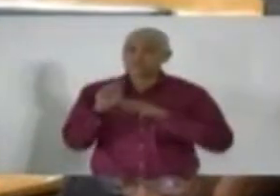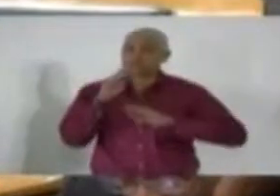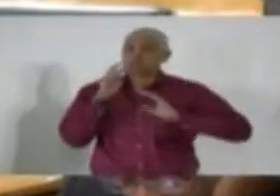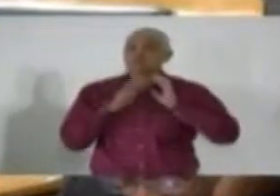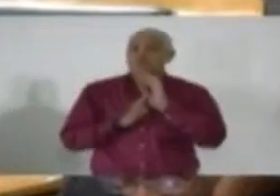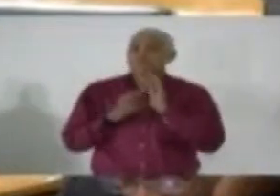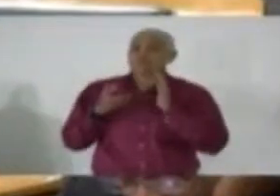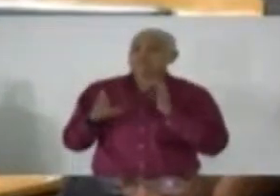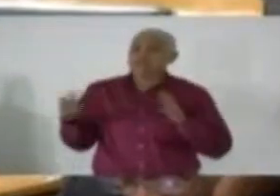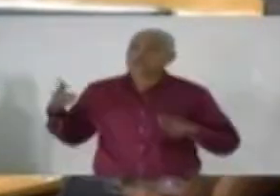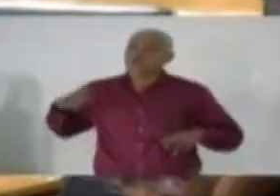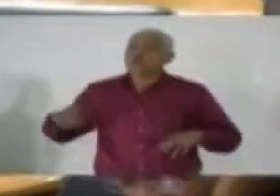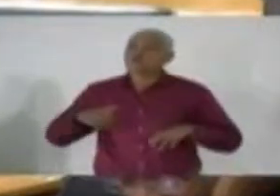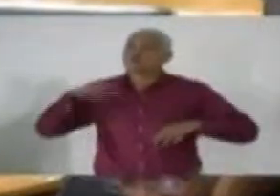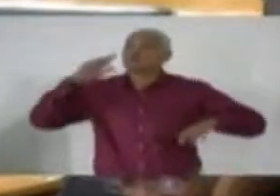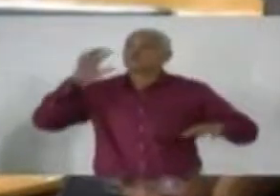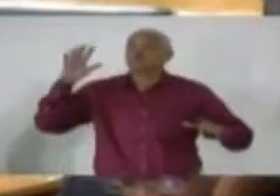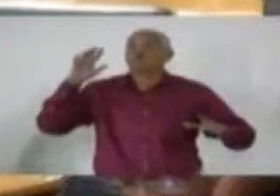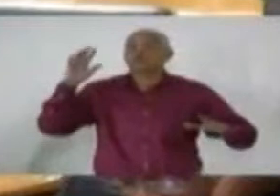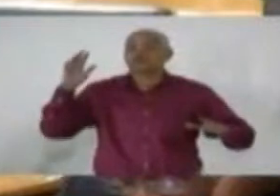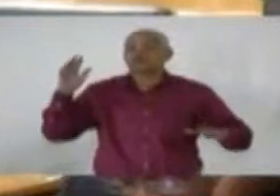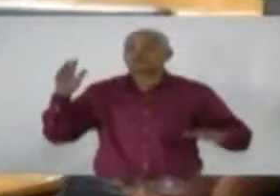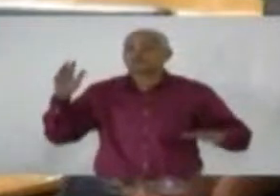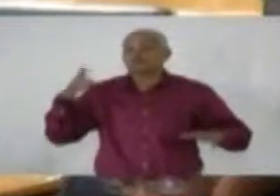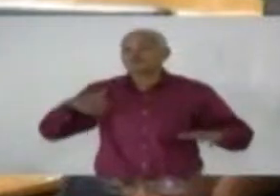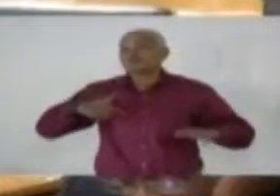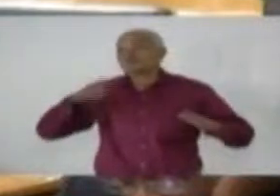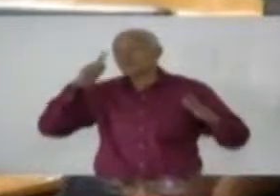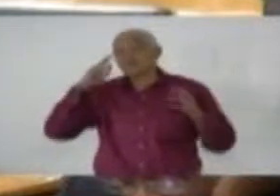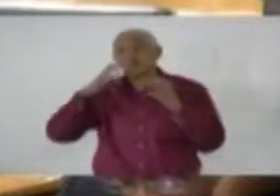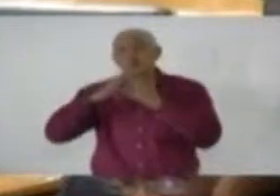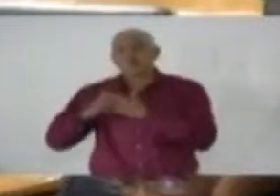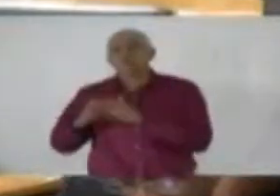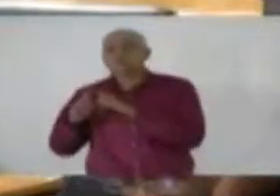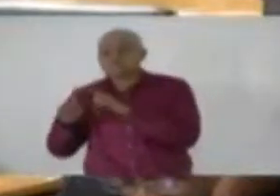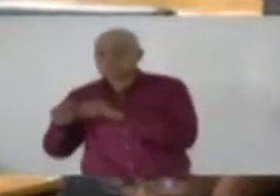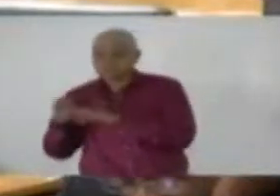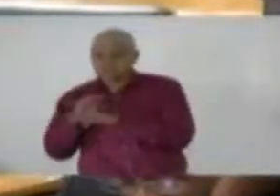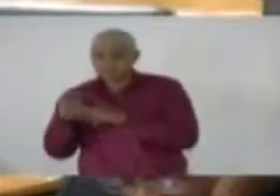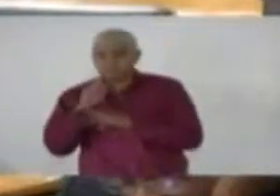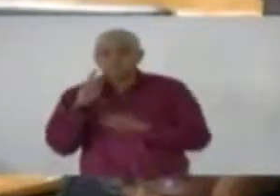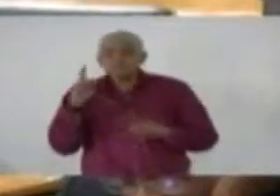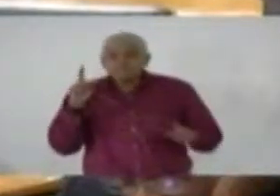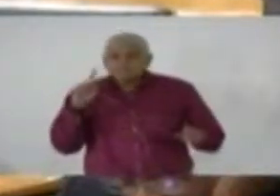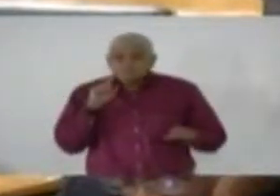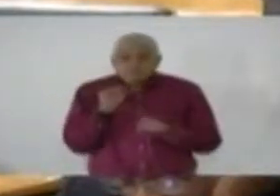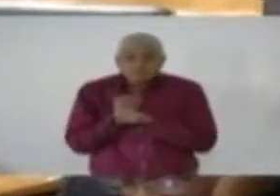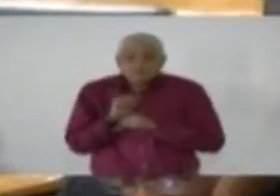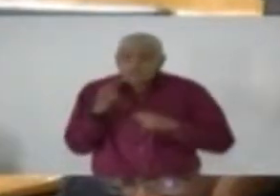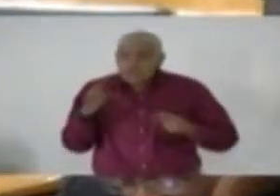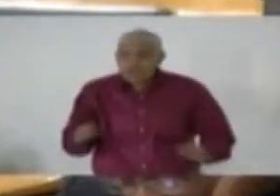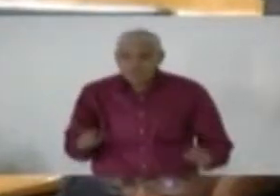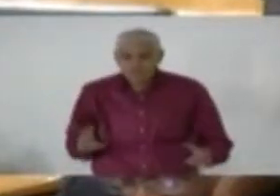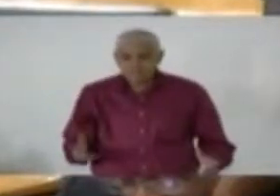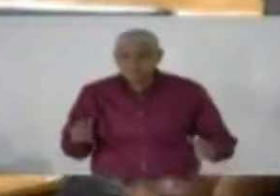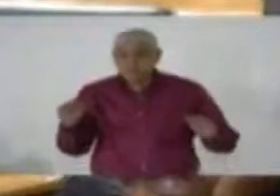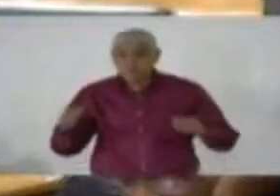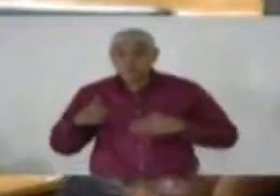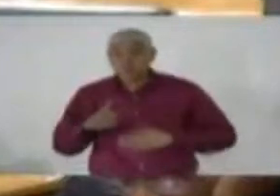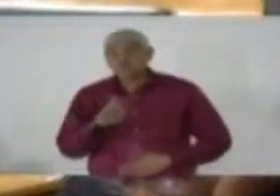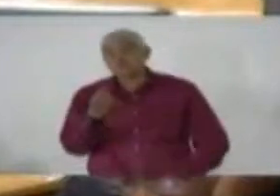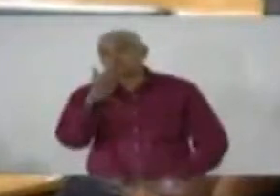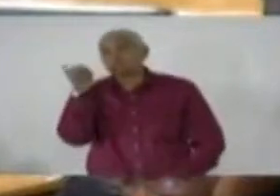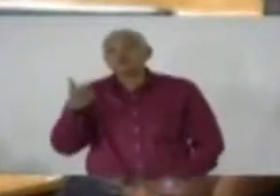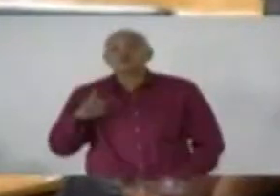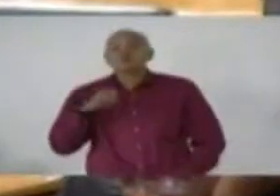represented, we cooperated well across ministries to get it done. So could we do better? Do